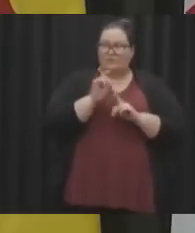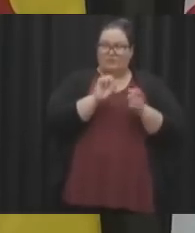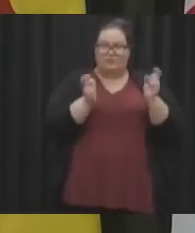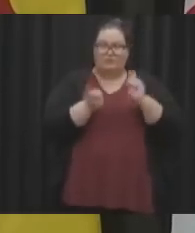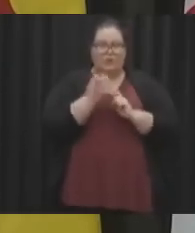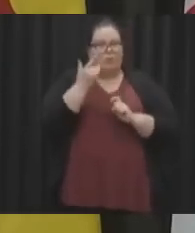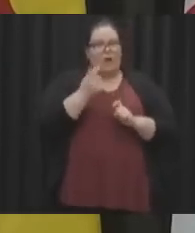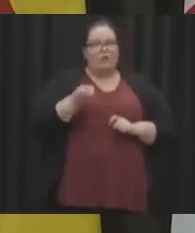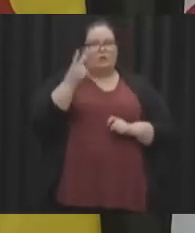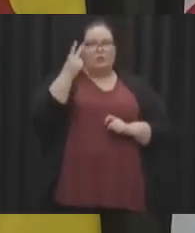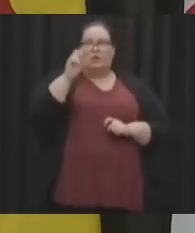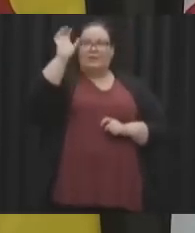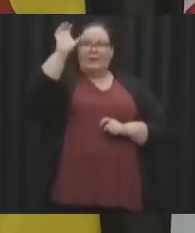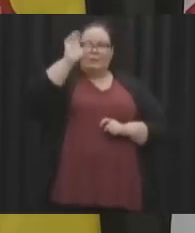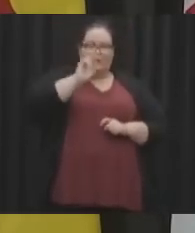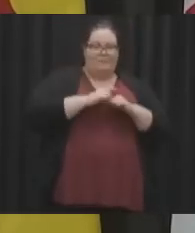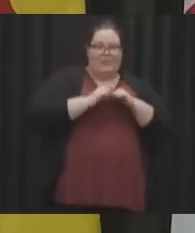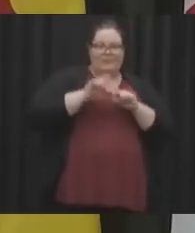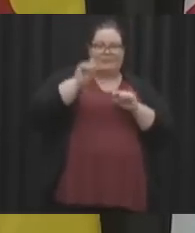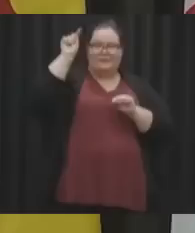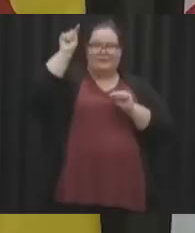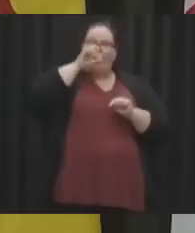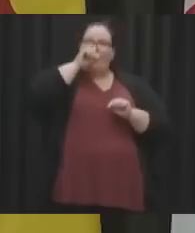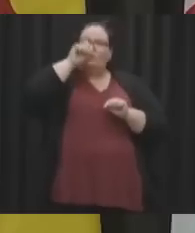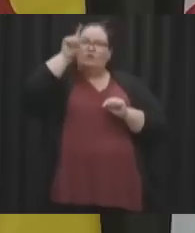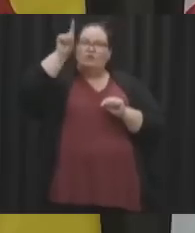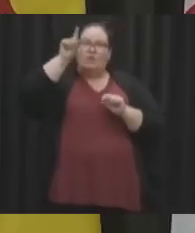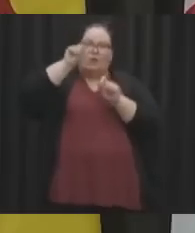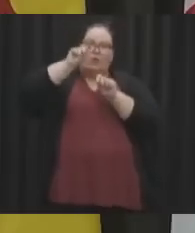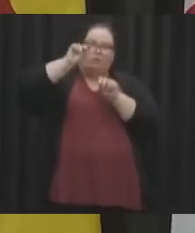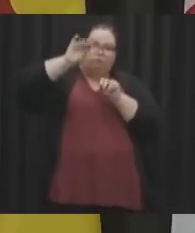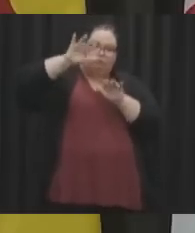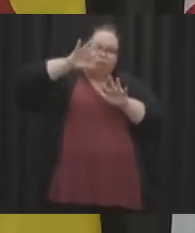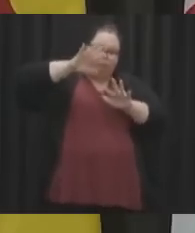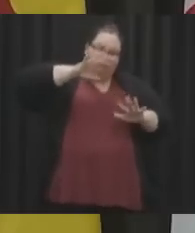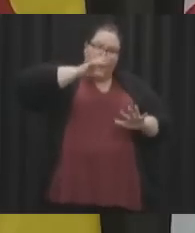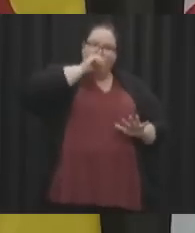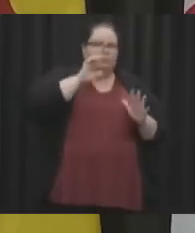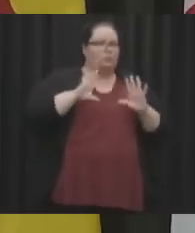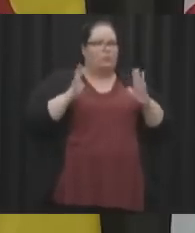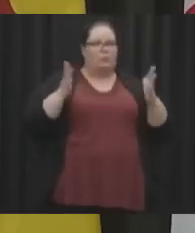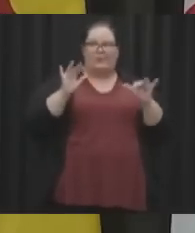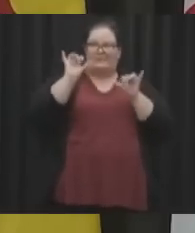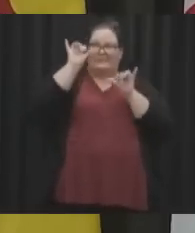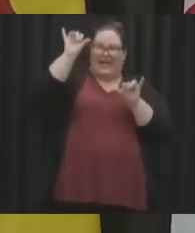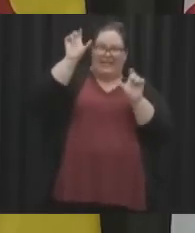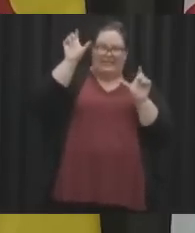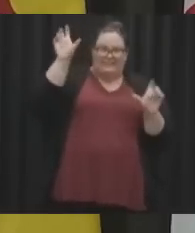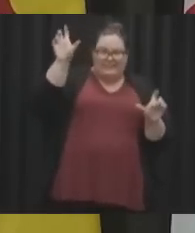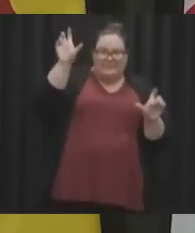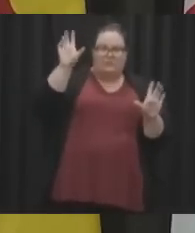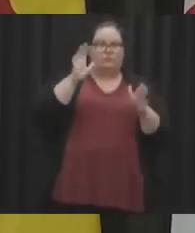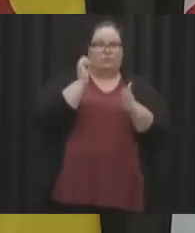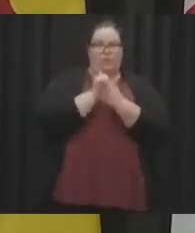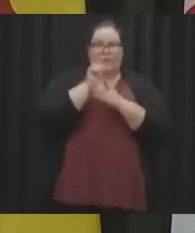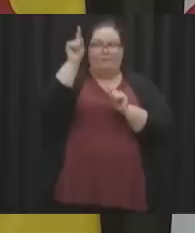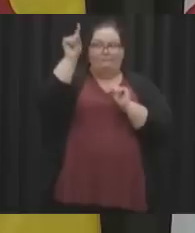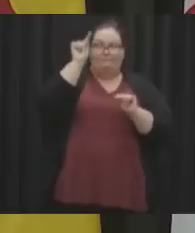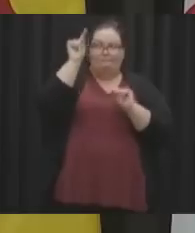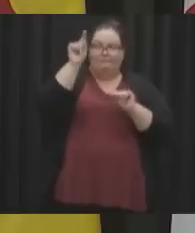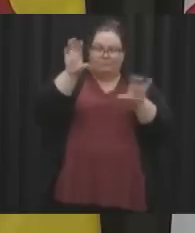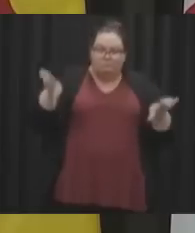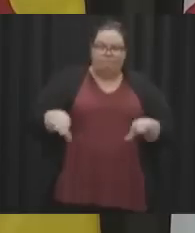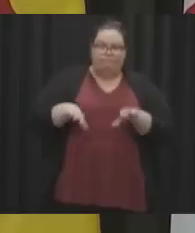or healthcare settings or public health or any of the areas that are dealing with outbreaks, please offer them your support. We live in a